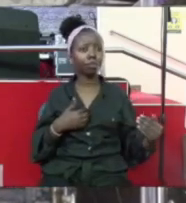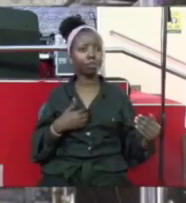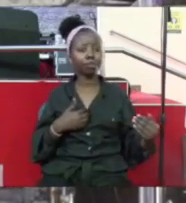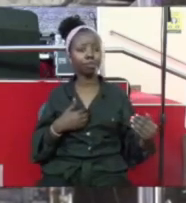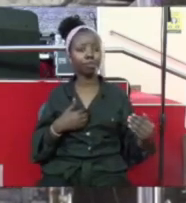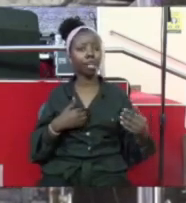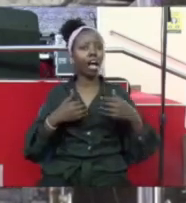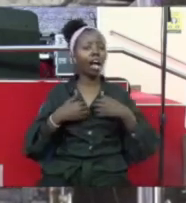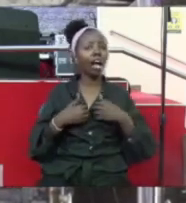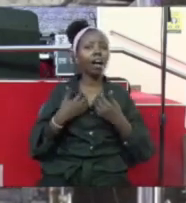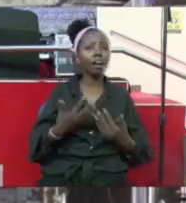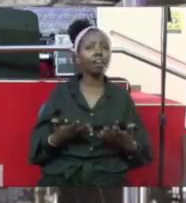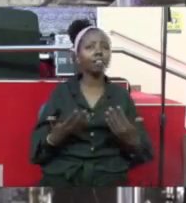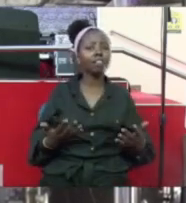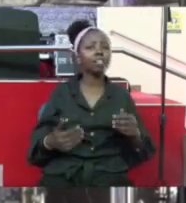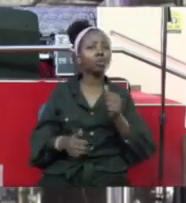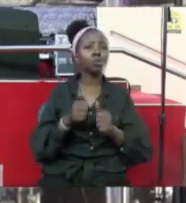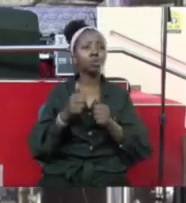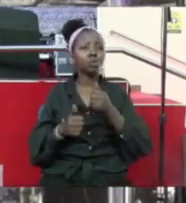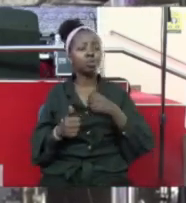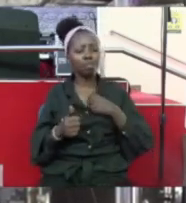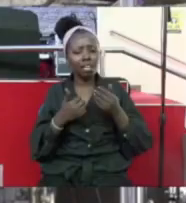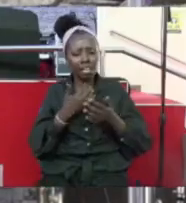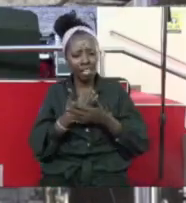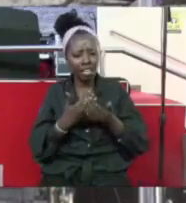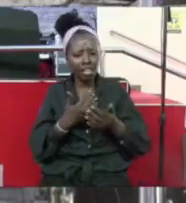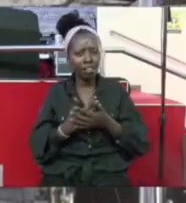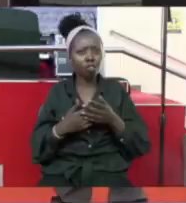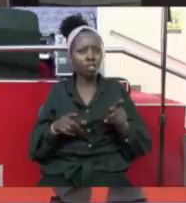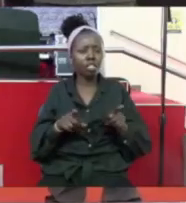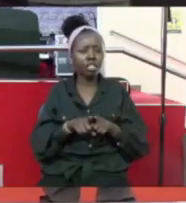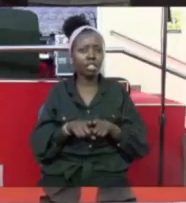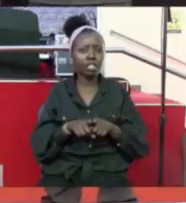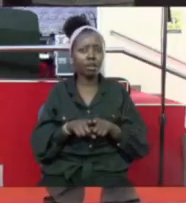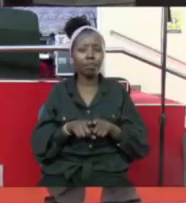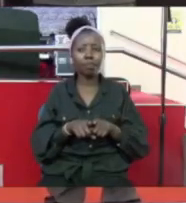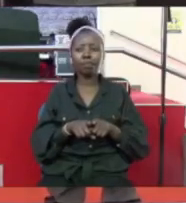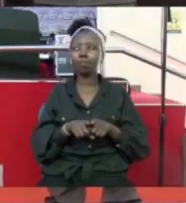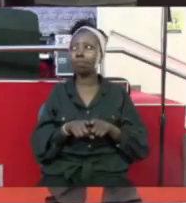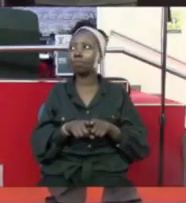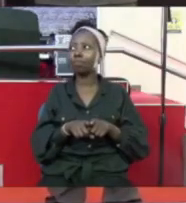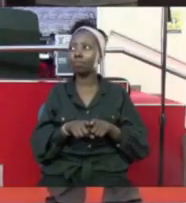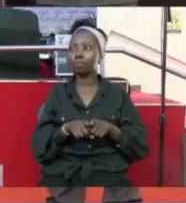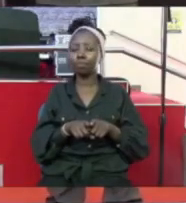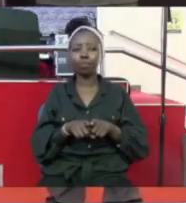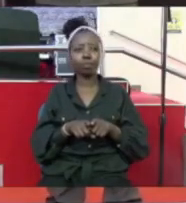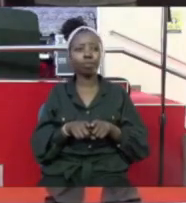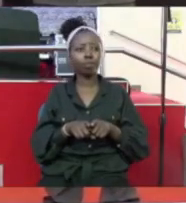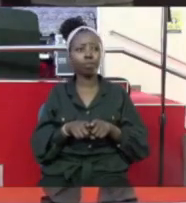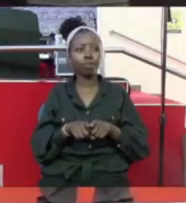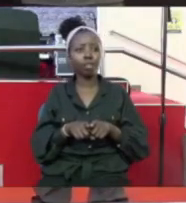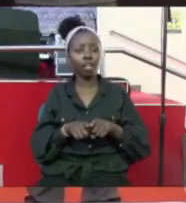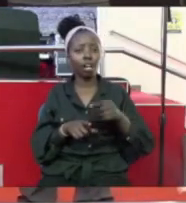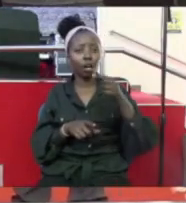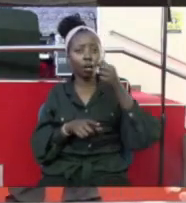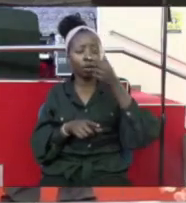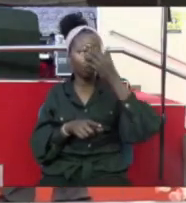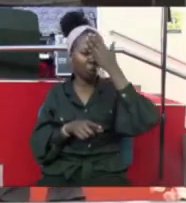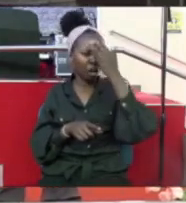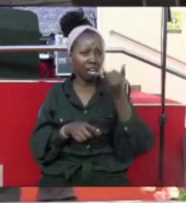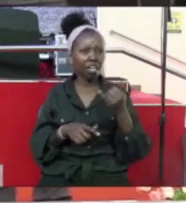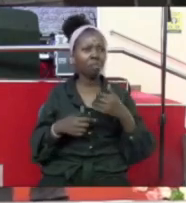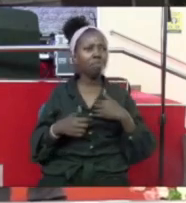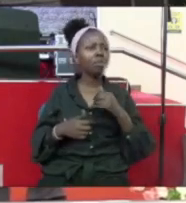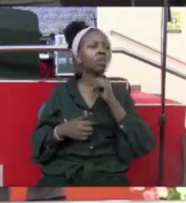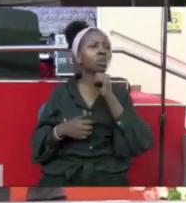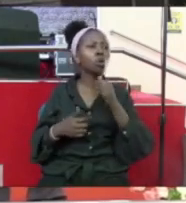are things I'm also careful, I became careful with. Na pana mambo ambayo nimekuwa nikijita hadhari nayo. Because I'll not like to